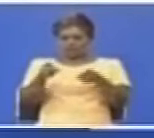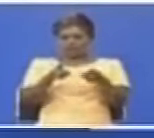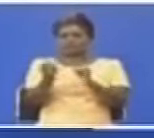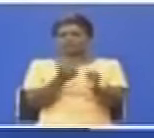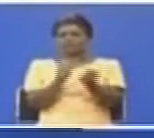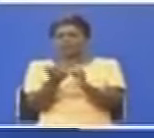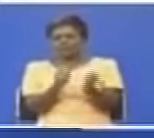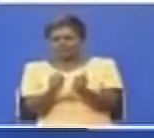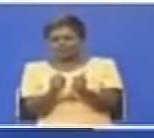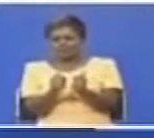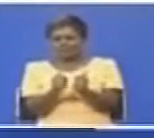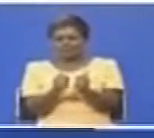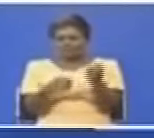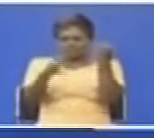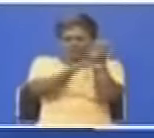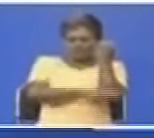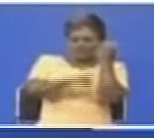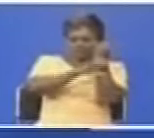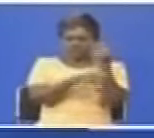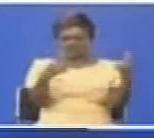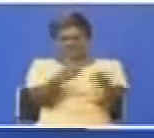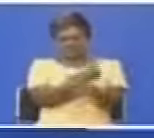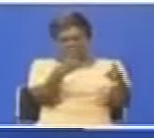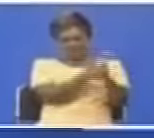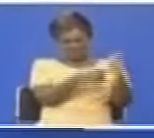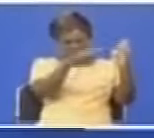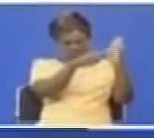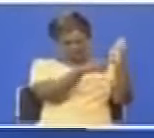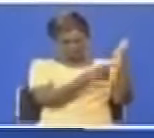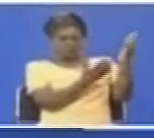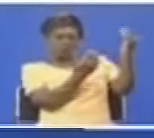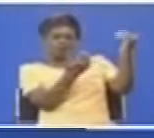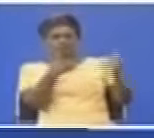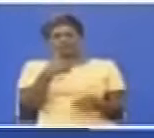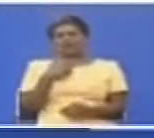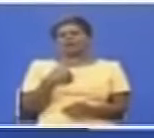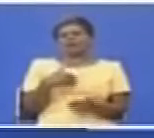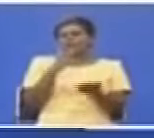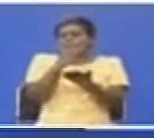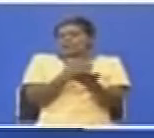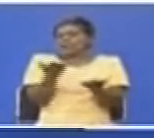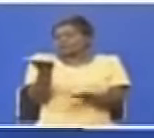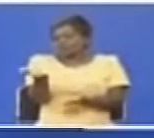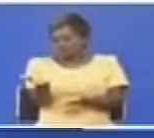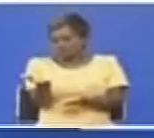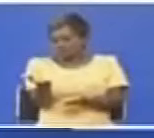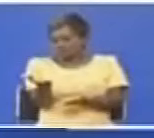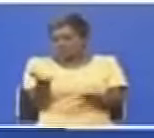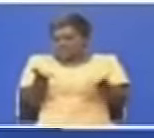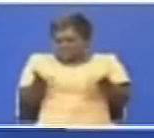sports, a country of growth, a country of hope, and to be part of you for